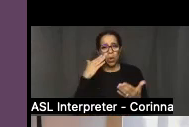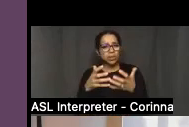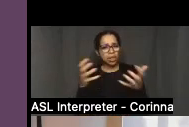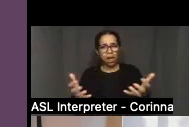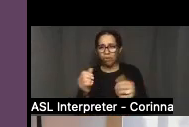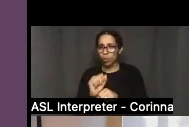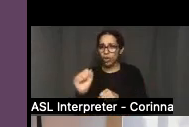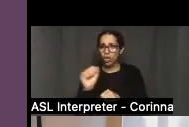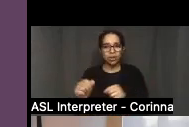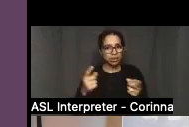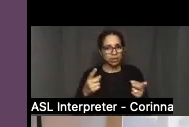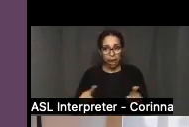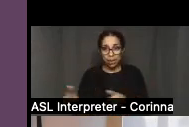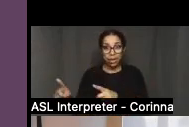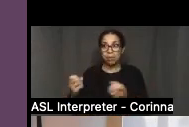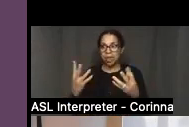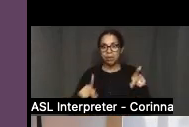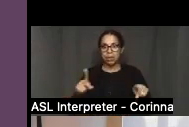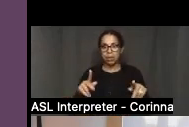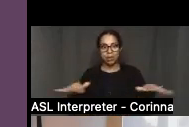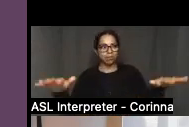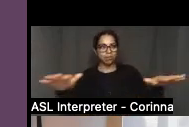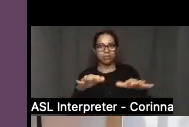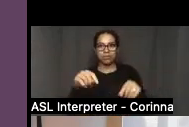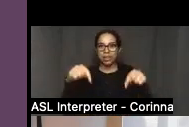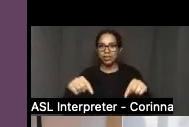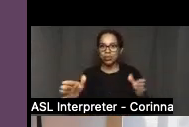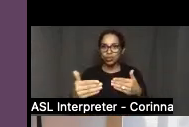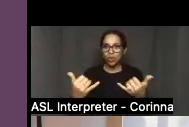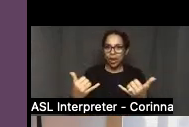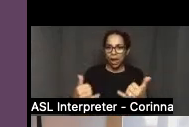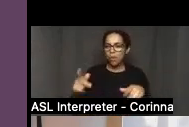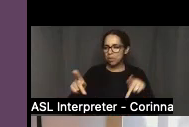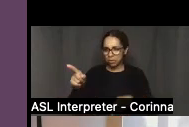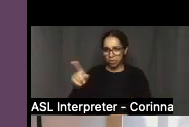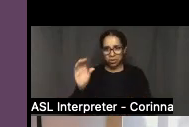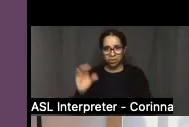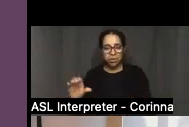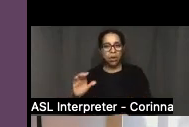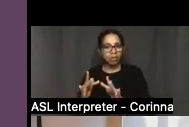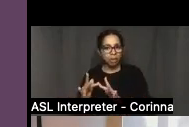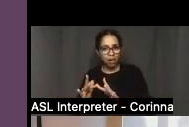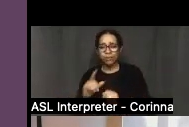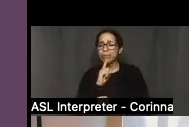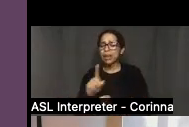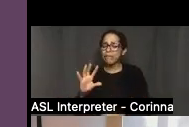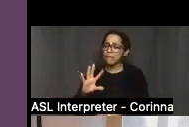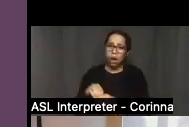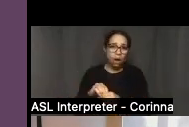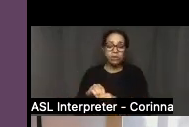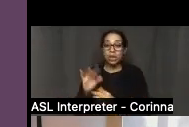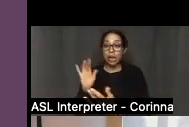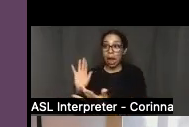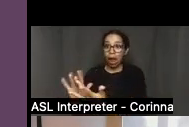people in this room right now and people joining us online are very, very involved with outreach and ensuring that people